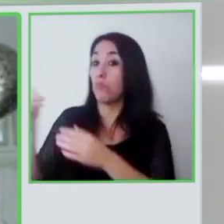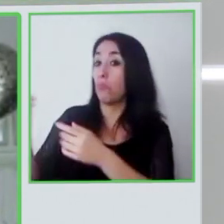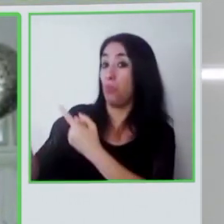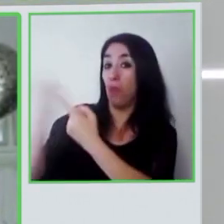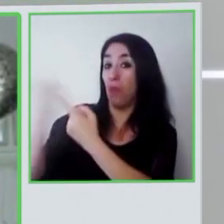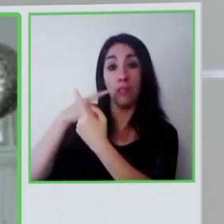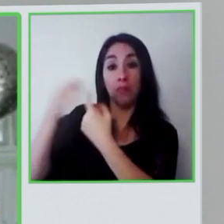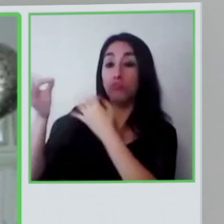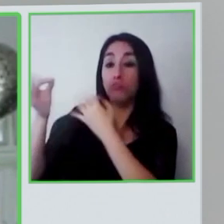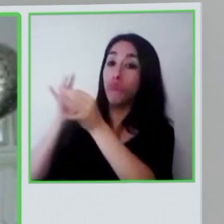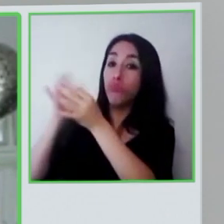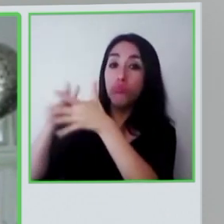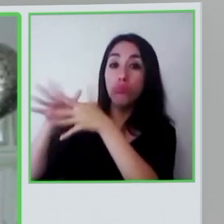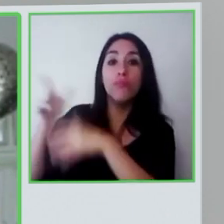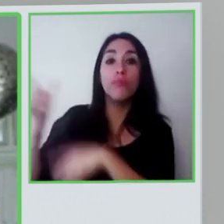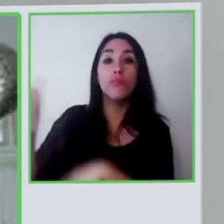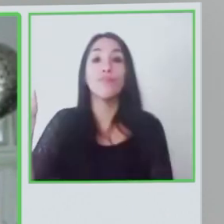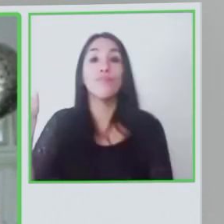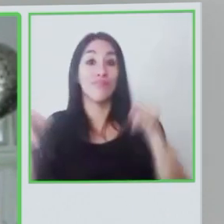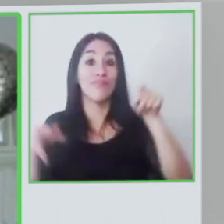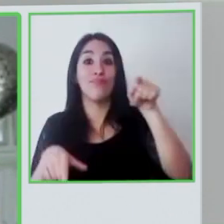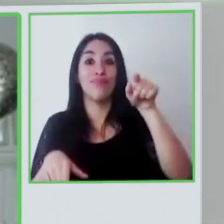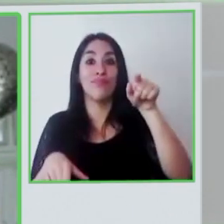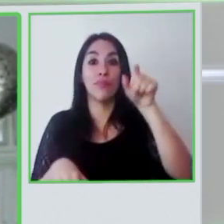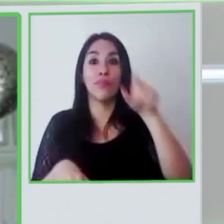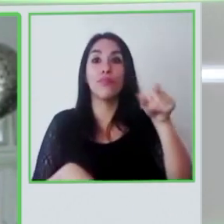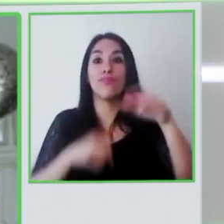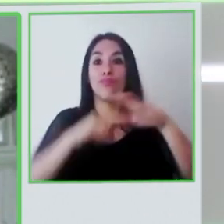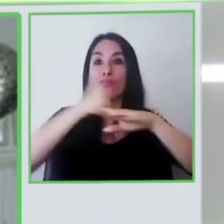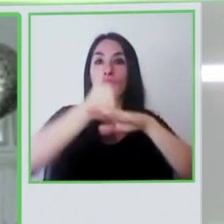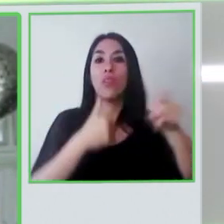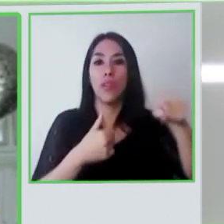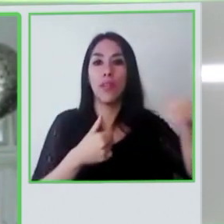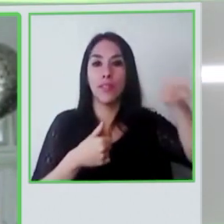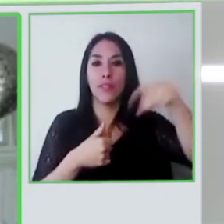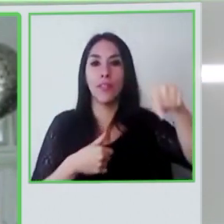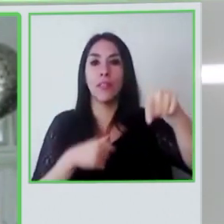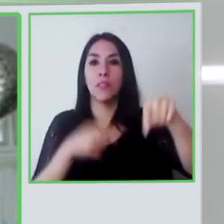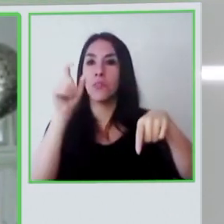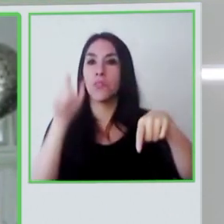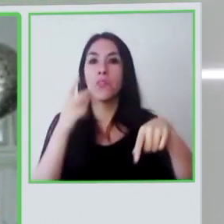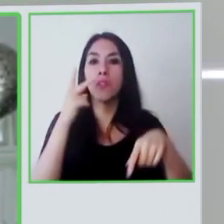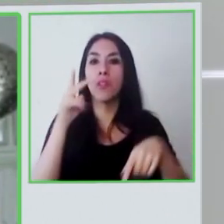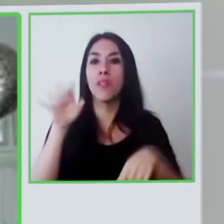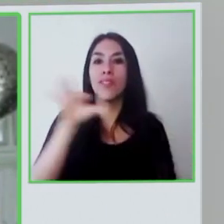of employees with disabilities choose to look for the